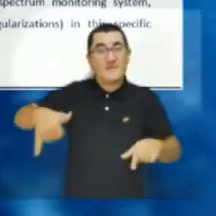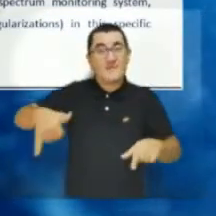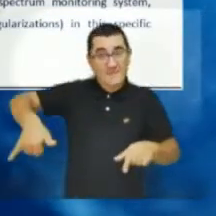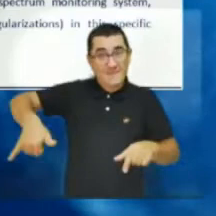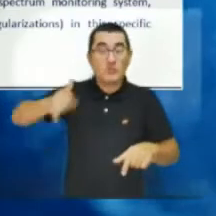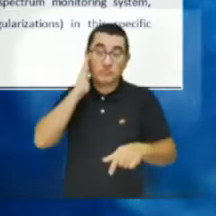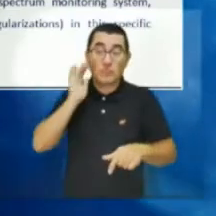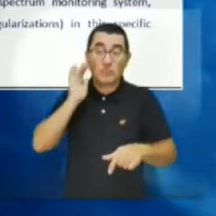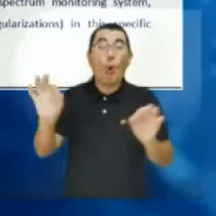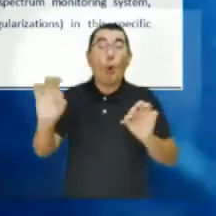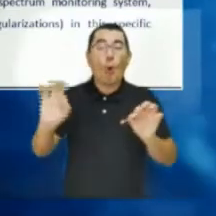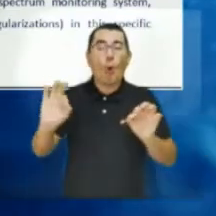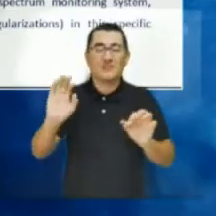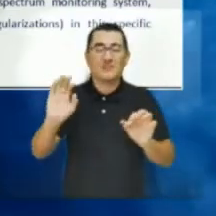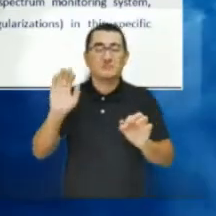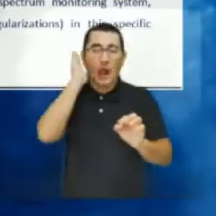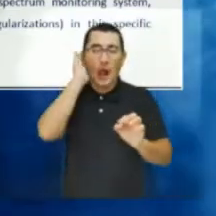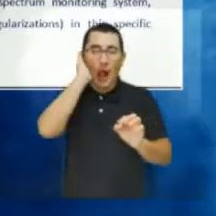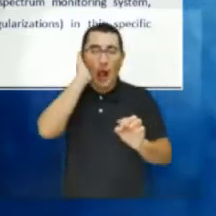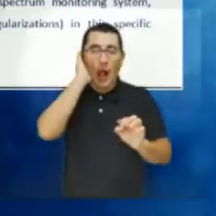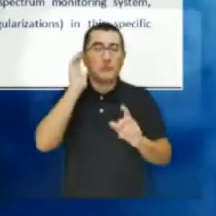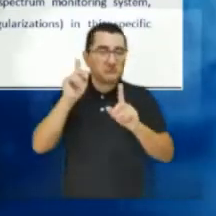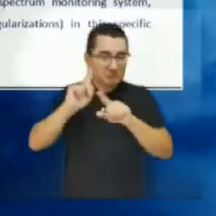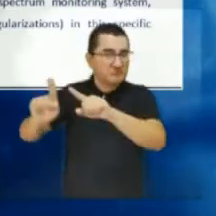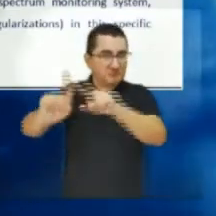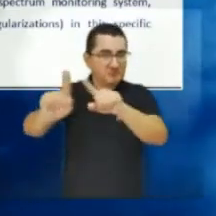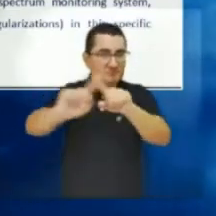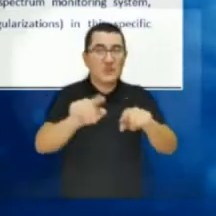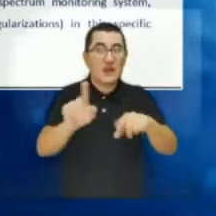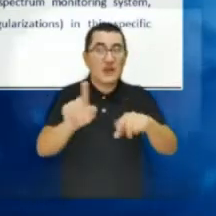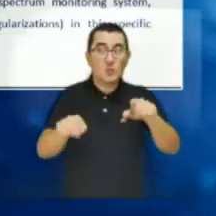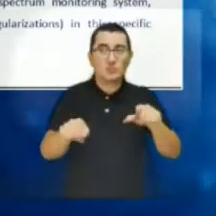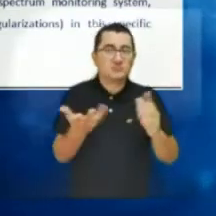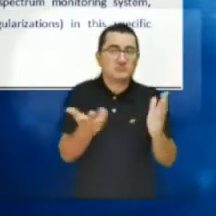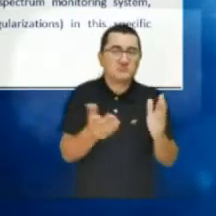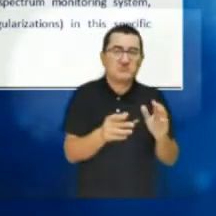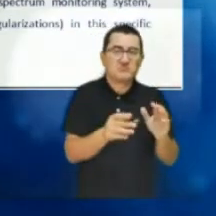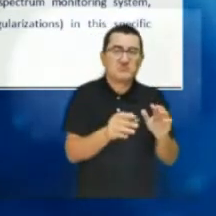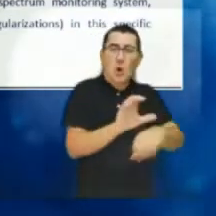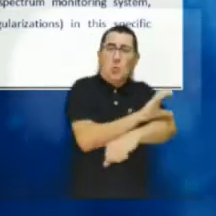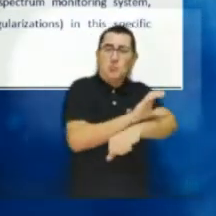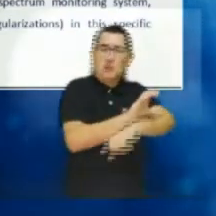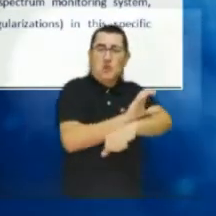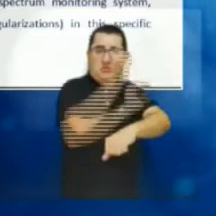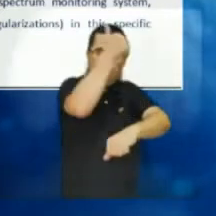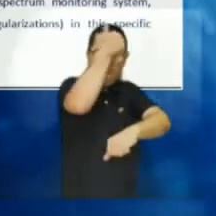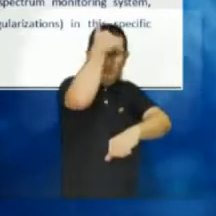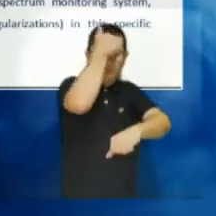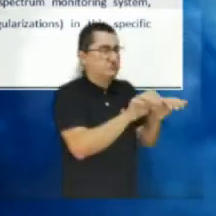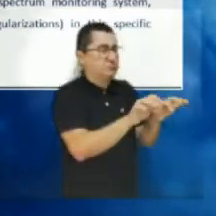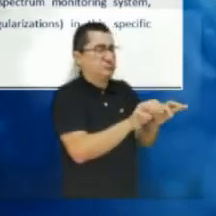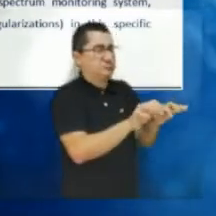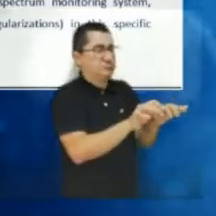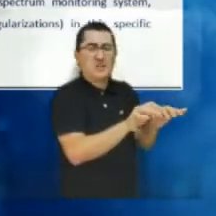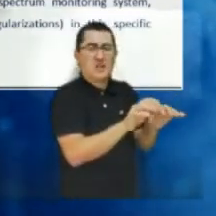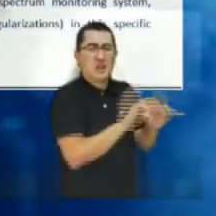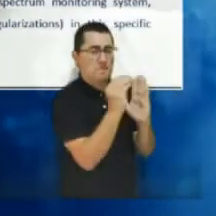central database where we put all the recording of the measurements we've made, and also we can